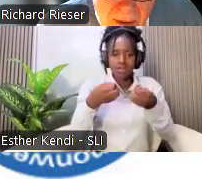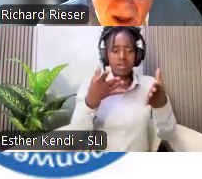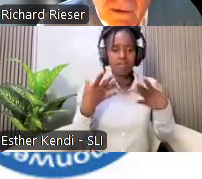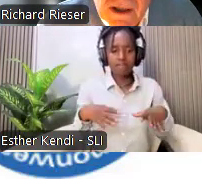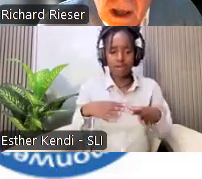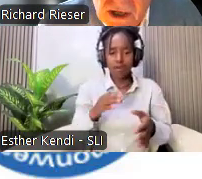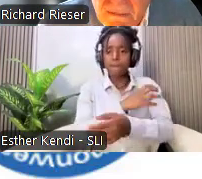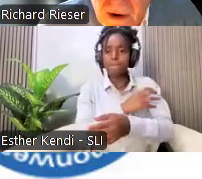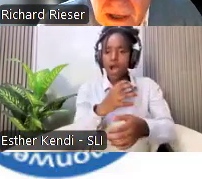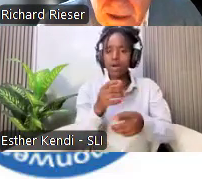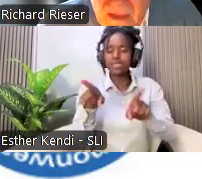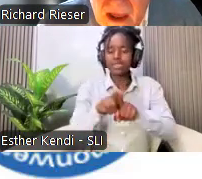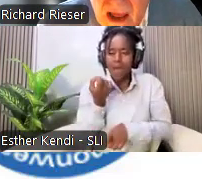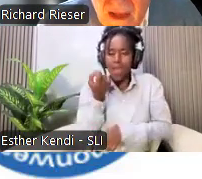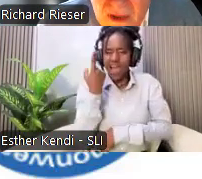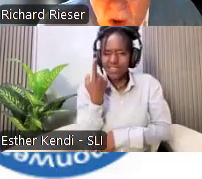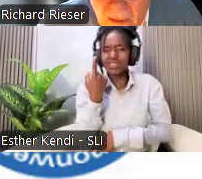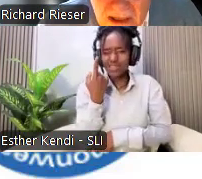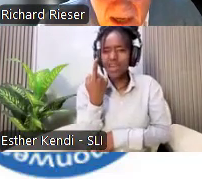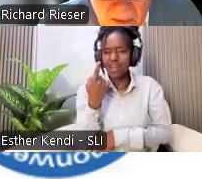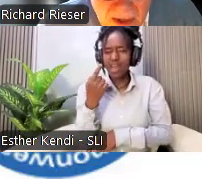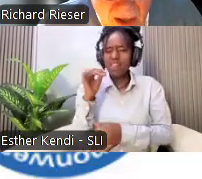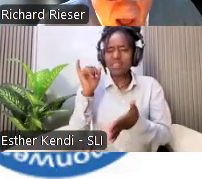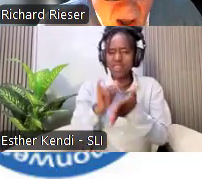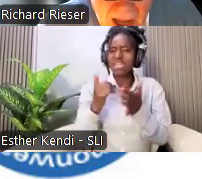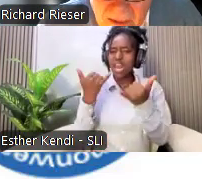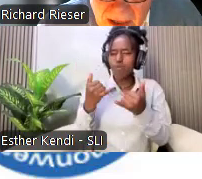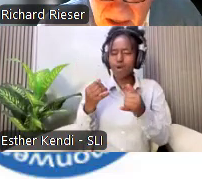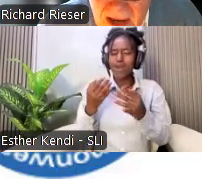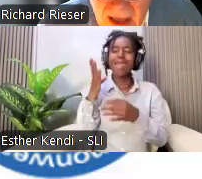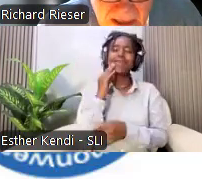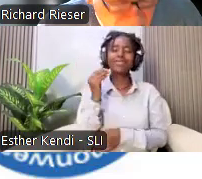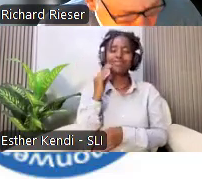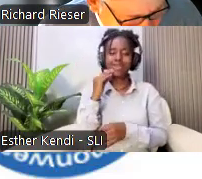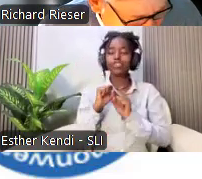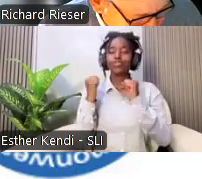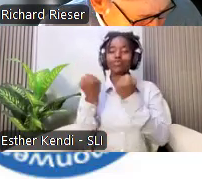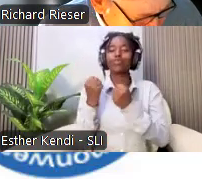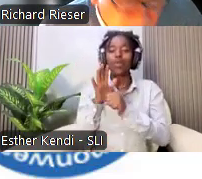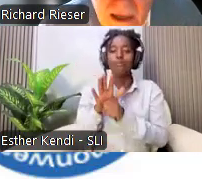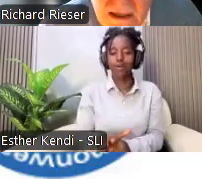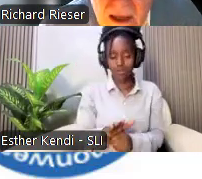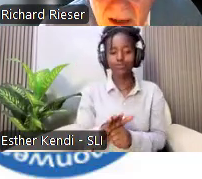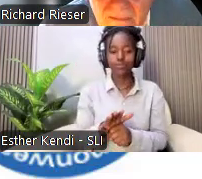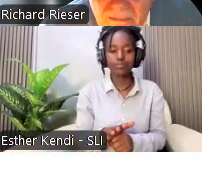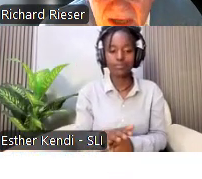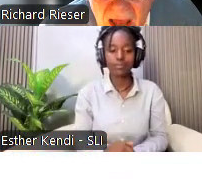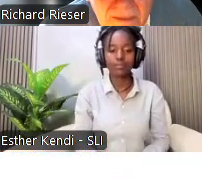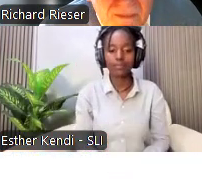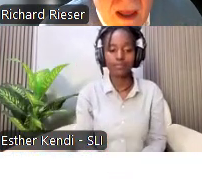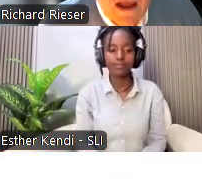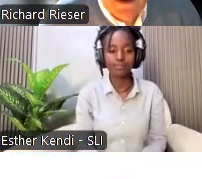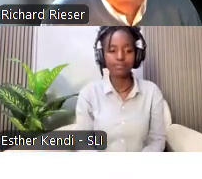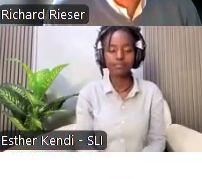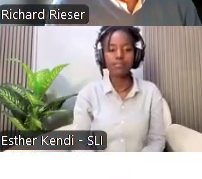they are part of a social oppression. And that's why we stick with our language. Next label, next